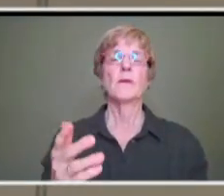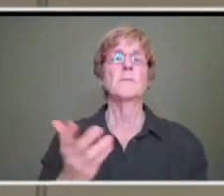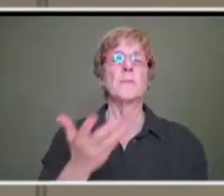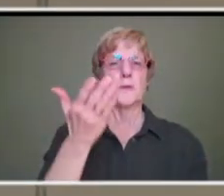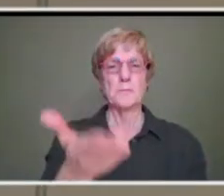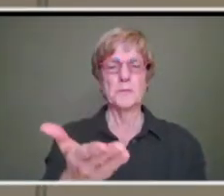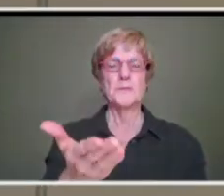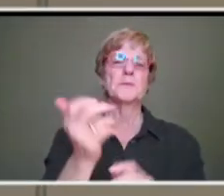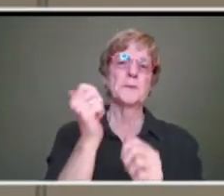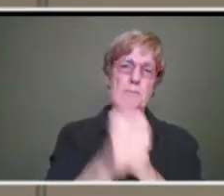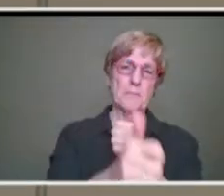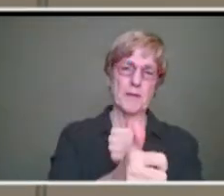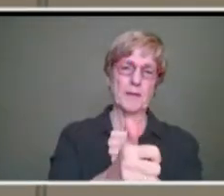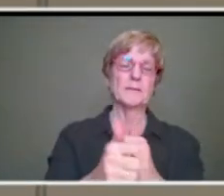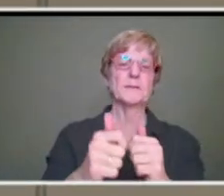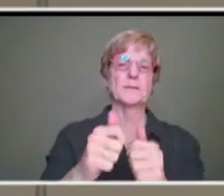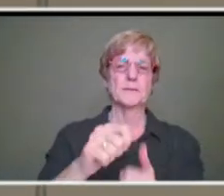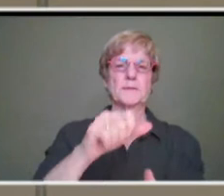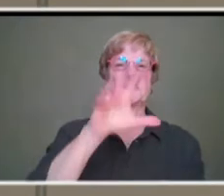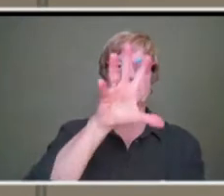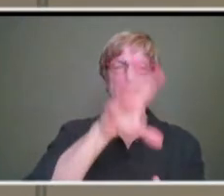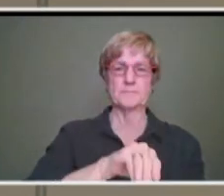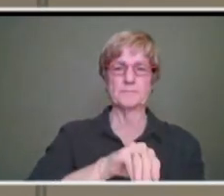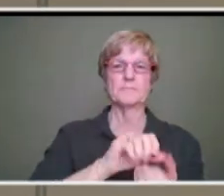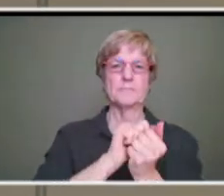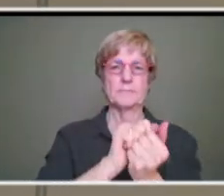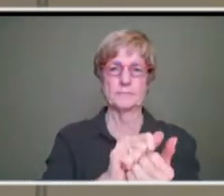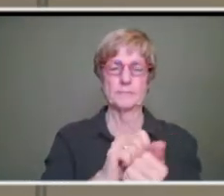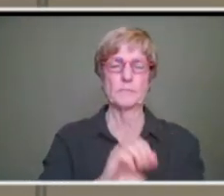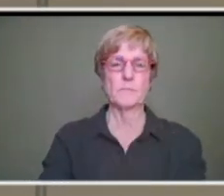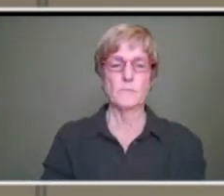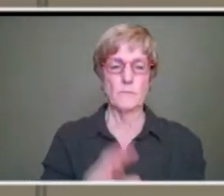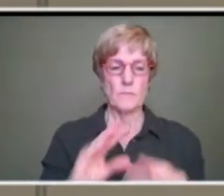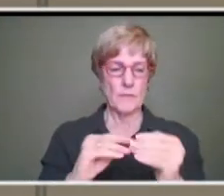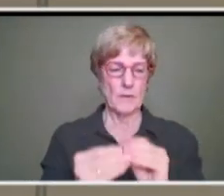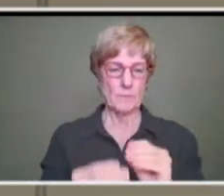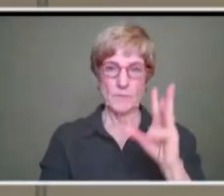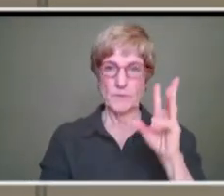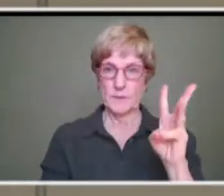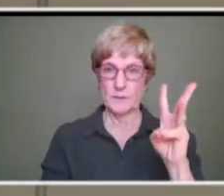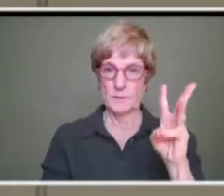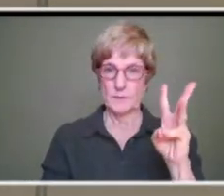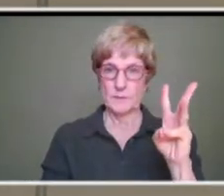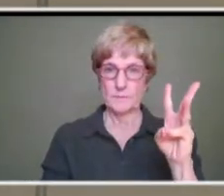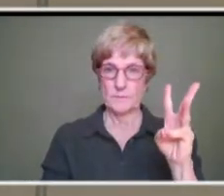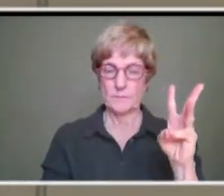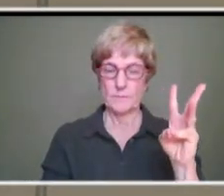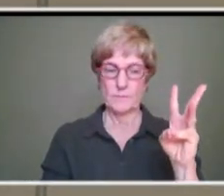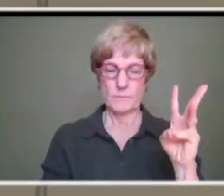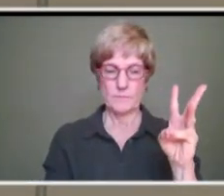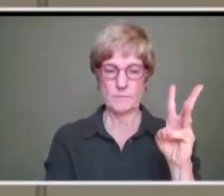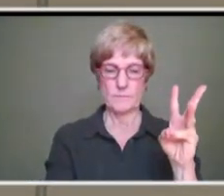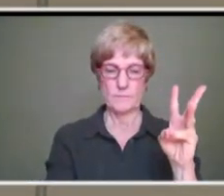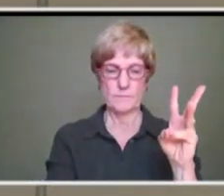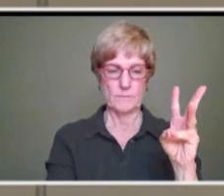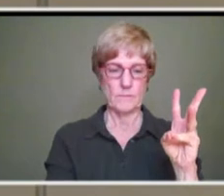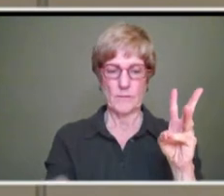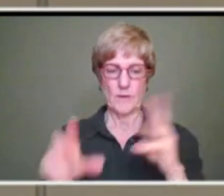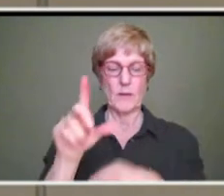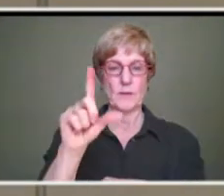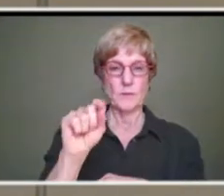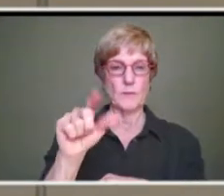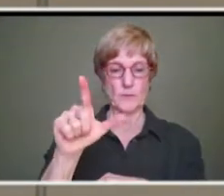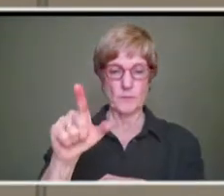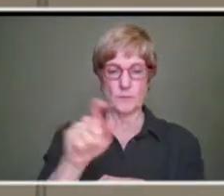all at once so item number six uh by uh petition number